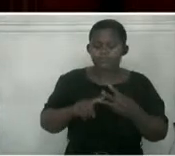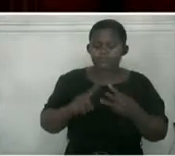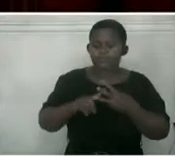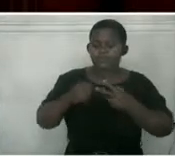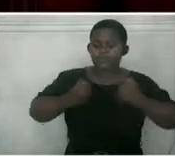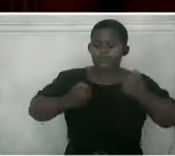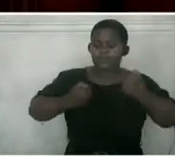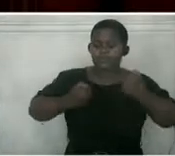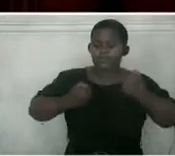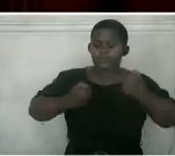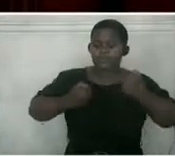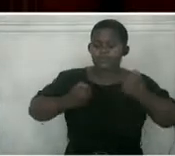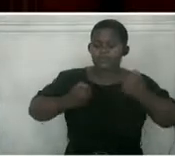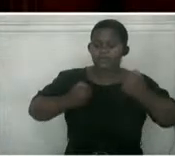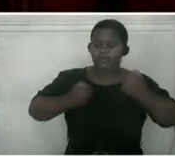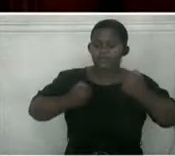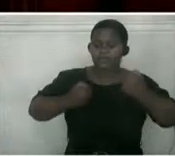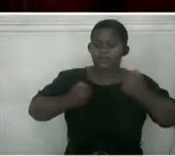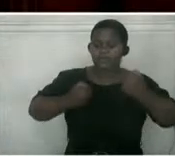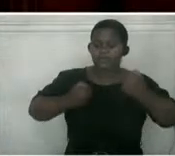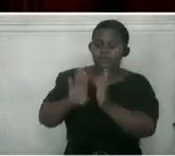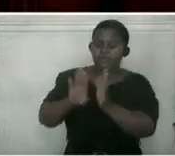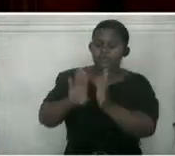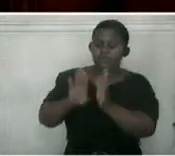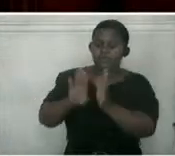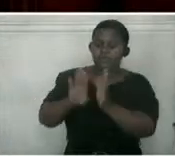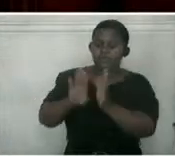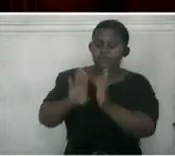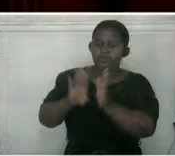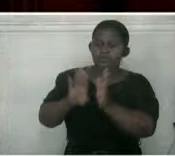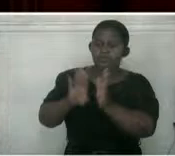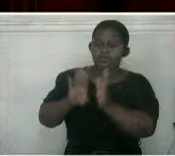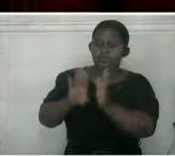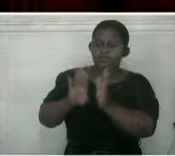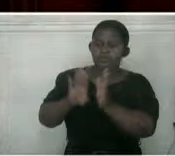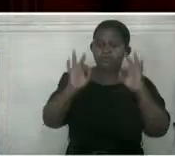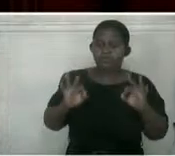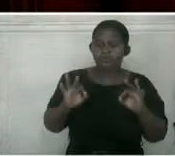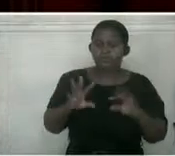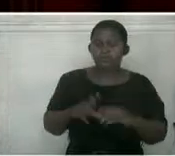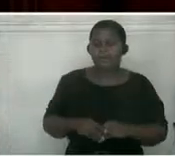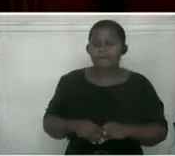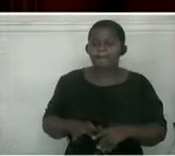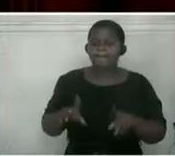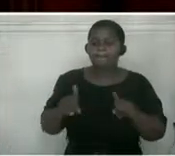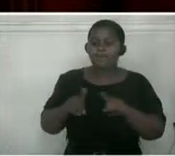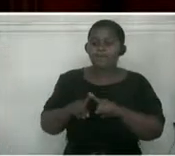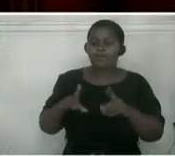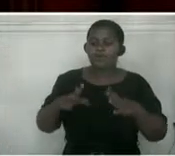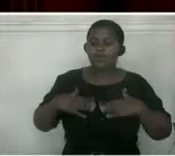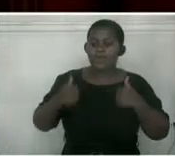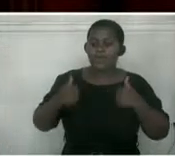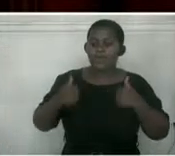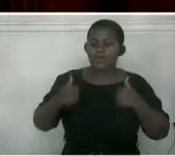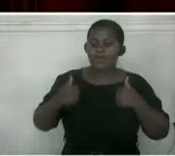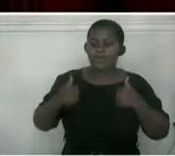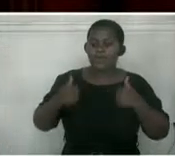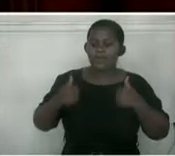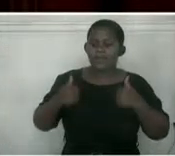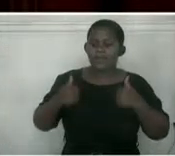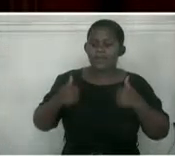improve administrative efficiency. While on health, we identified lack of